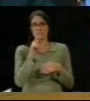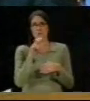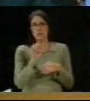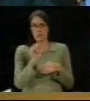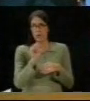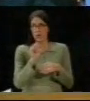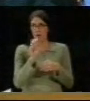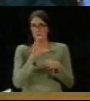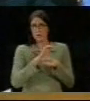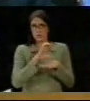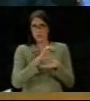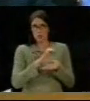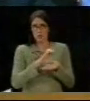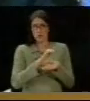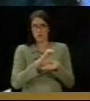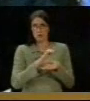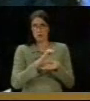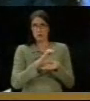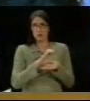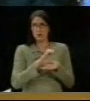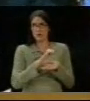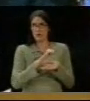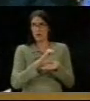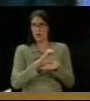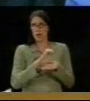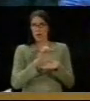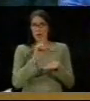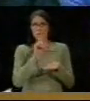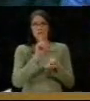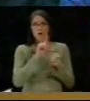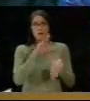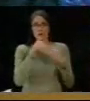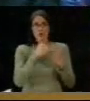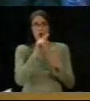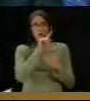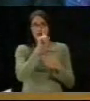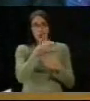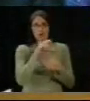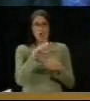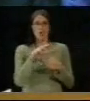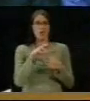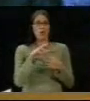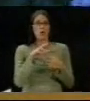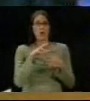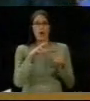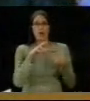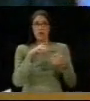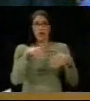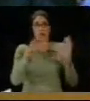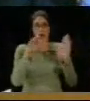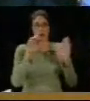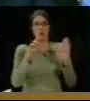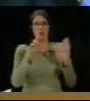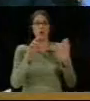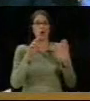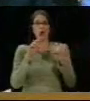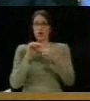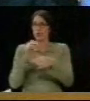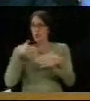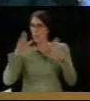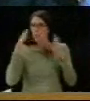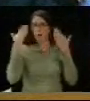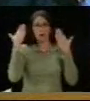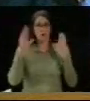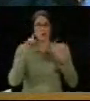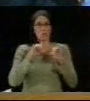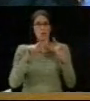all the questions, or you wore them out, one or the other. I'm not sure on that, or they wore you out. But, I stood before this committee and many